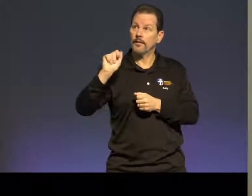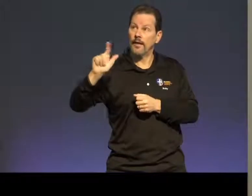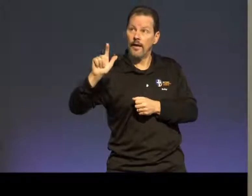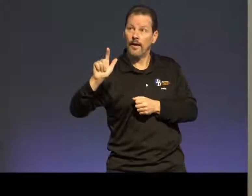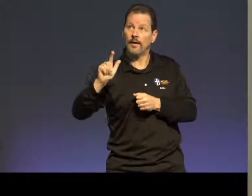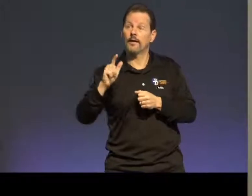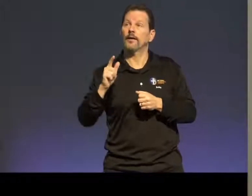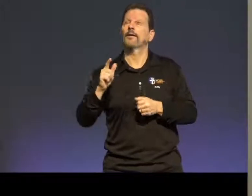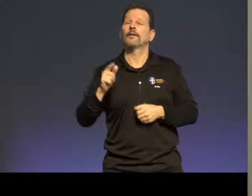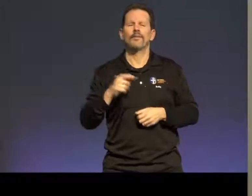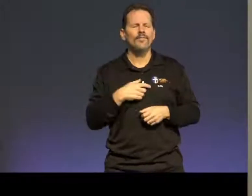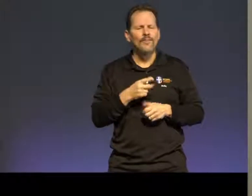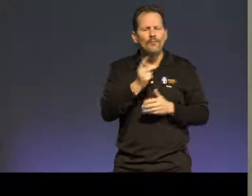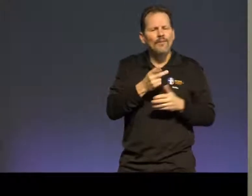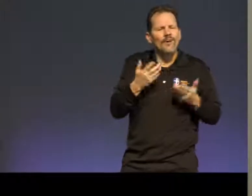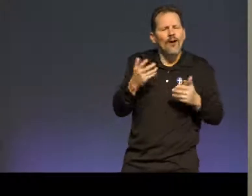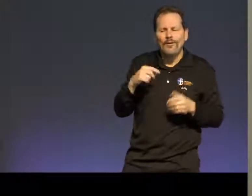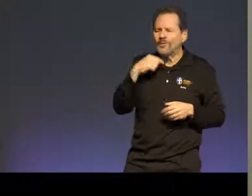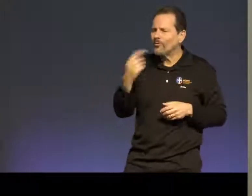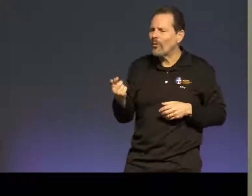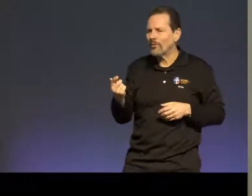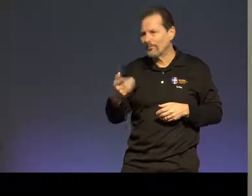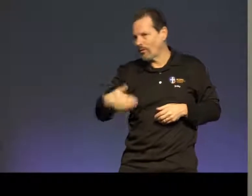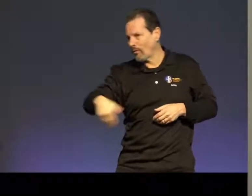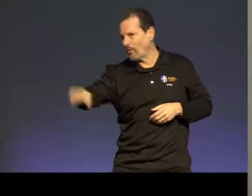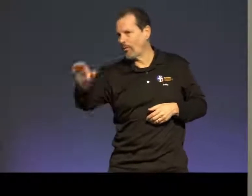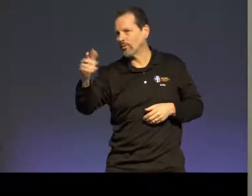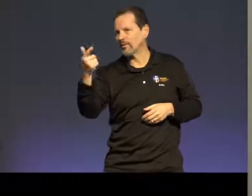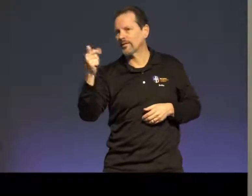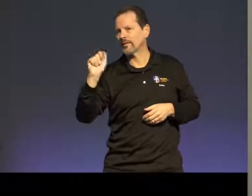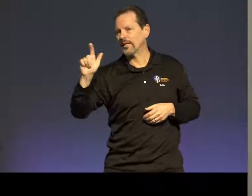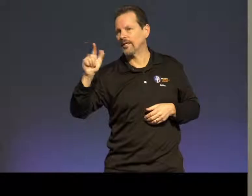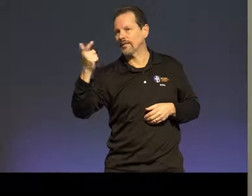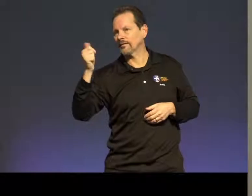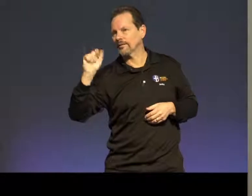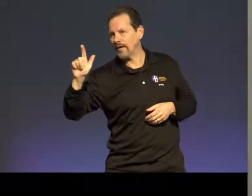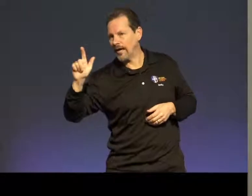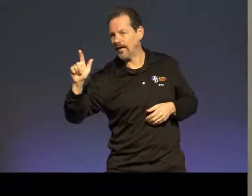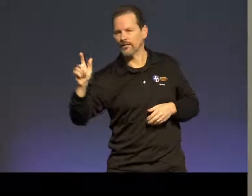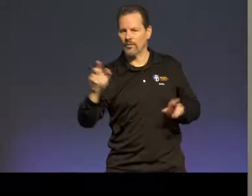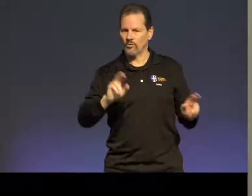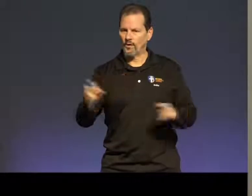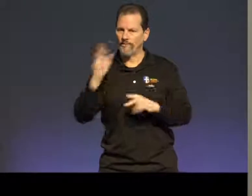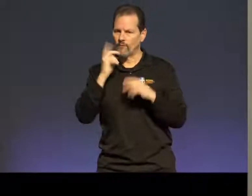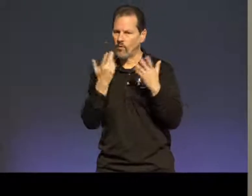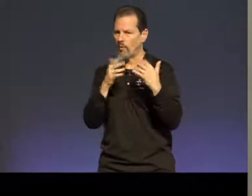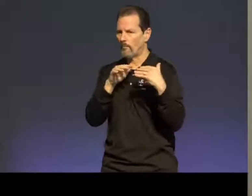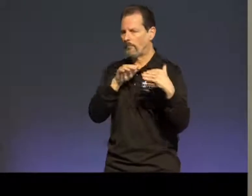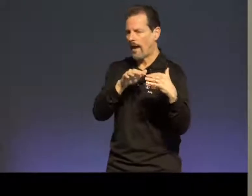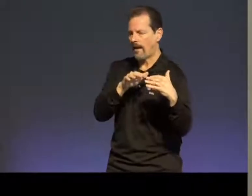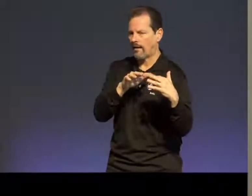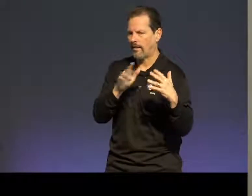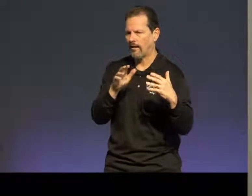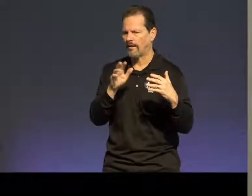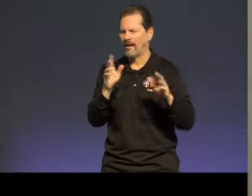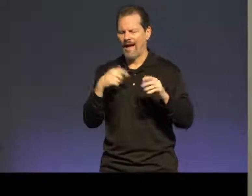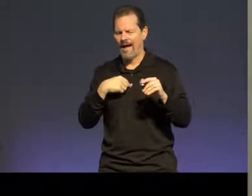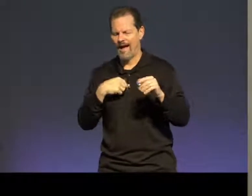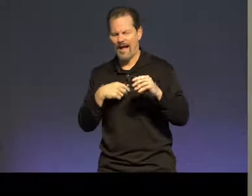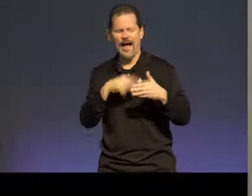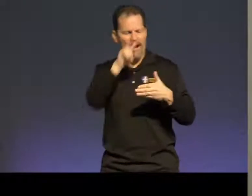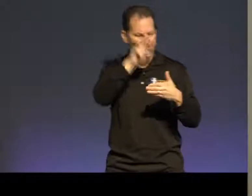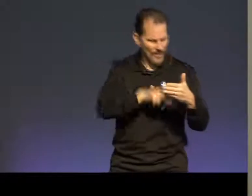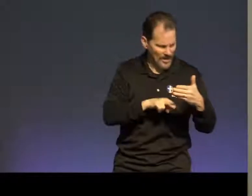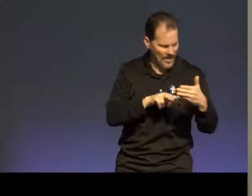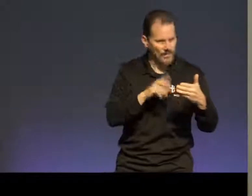to go to Gilgal from the beginning, and he just waited. God would have moved, and the people would have come back. Because I had to read this like four times, y'all, just to let y'all